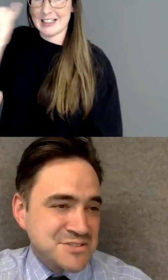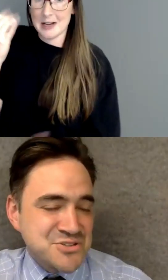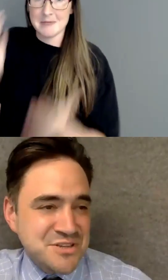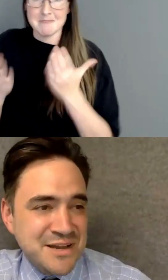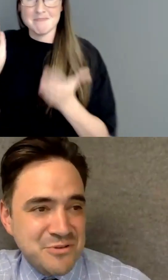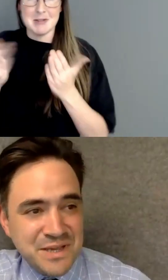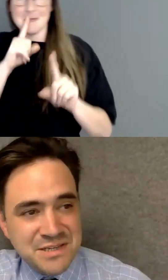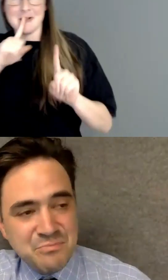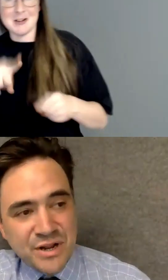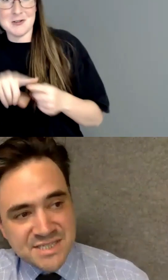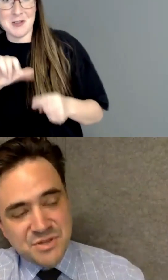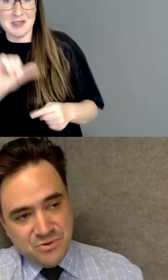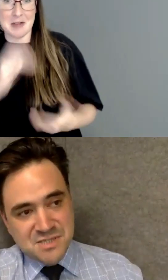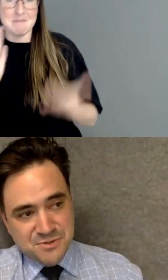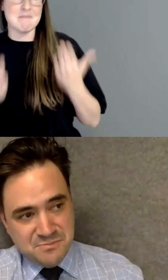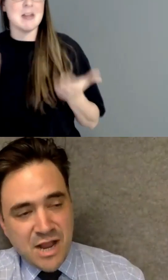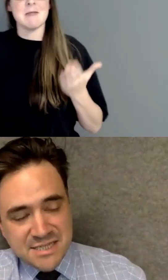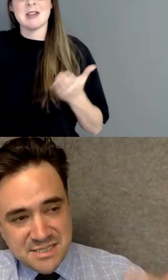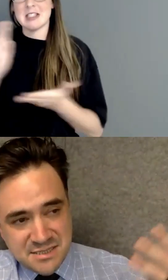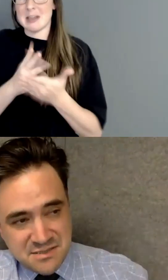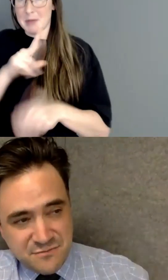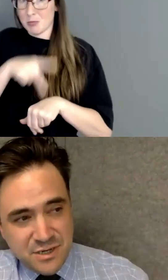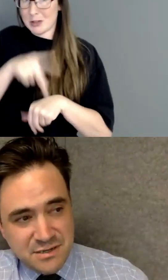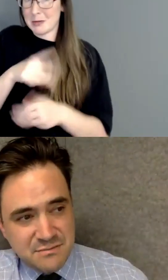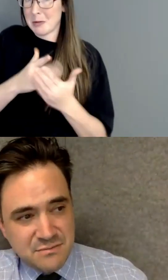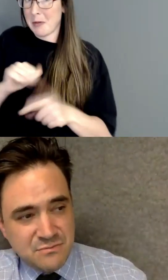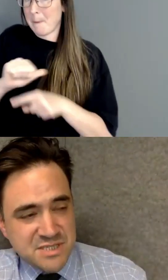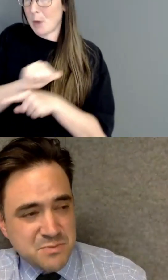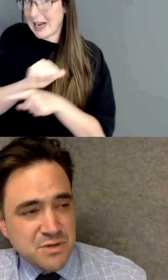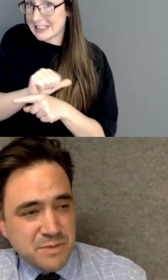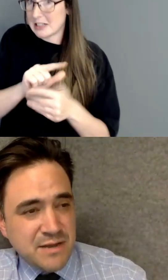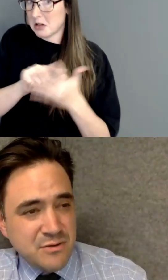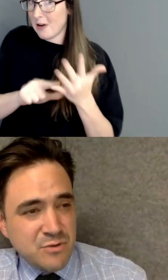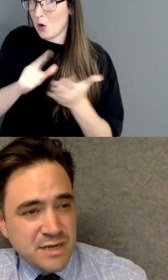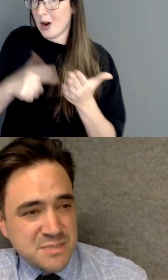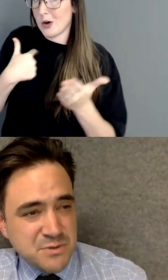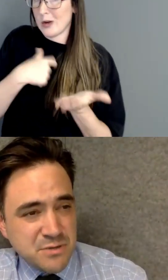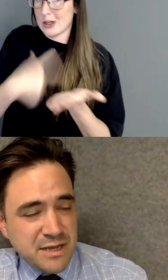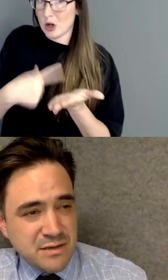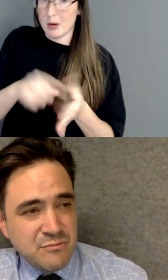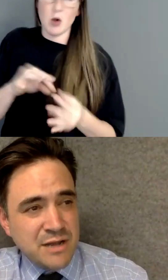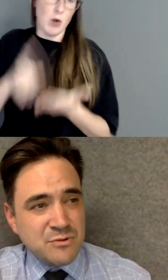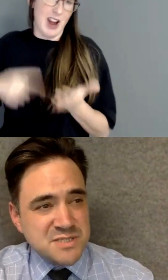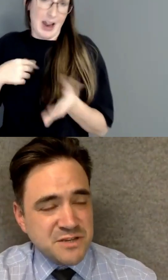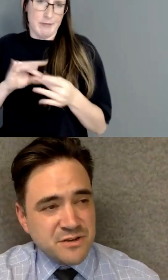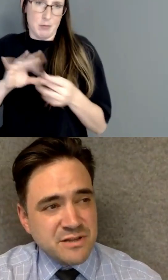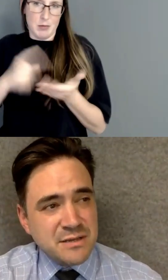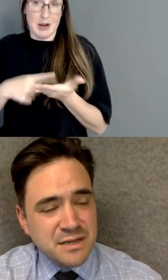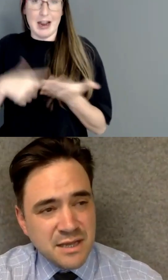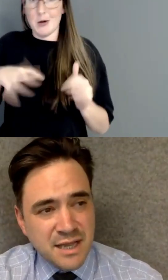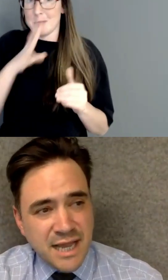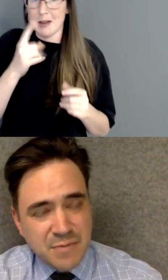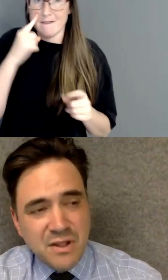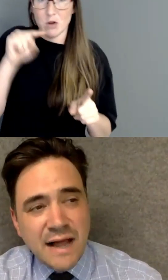an answer to that, would be to bring some of the principles and practices of what we spoke about, or what I spoke about. I don't want to speak for